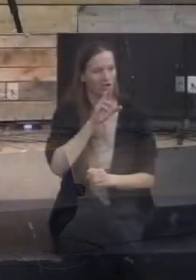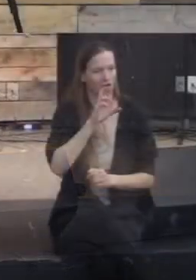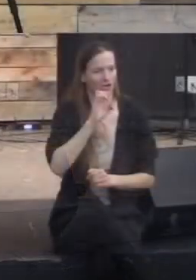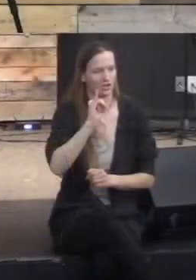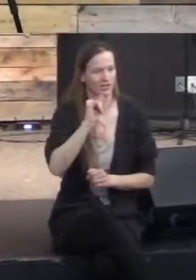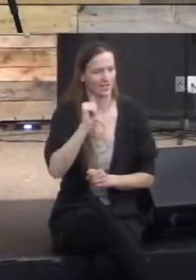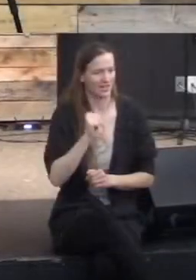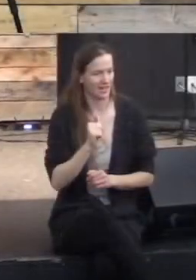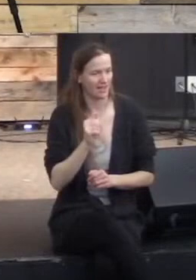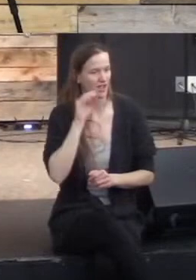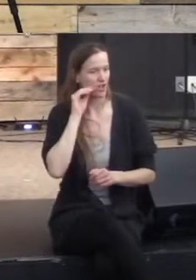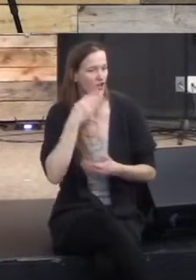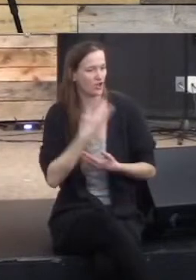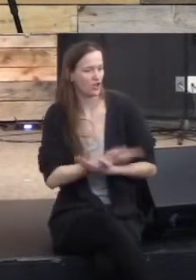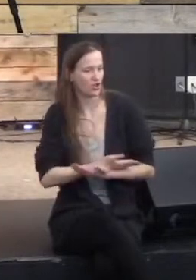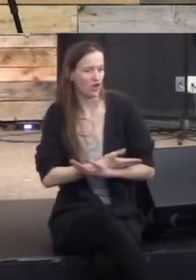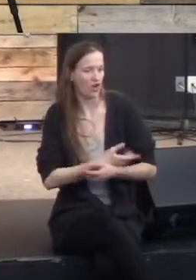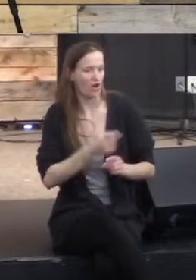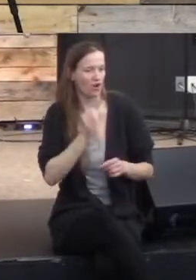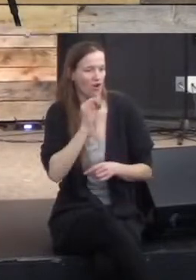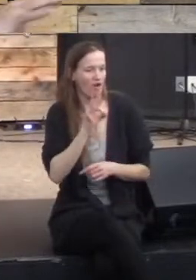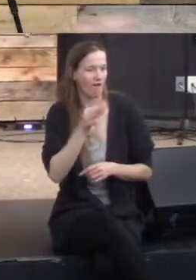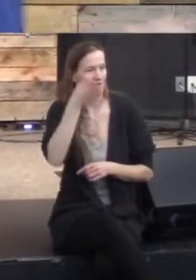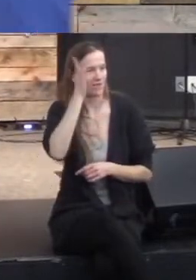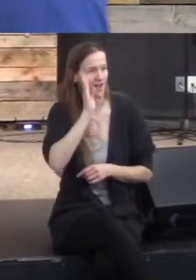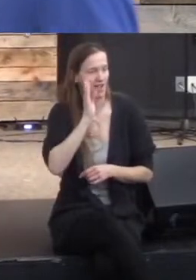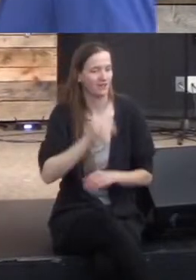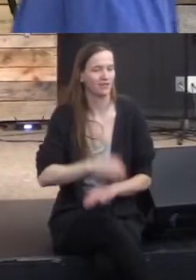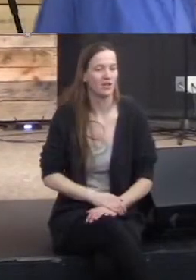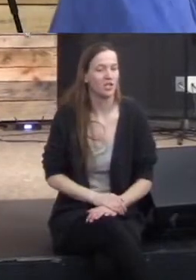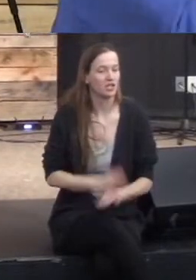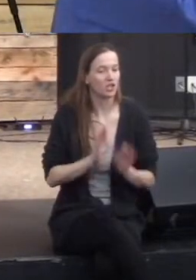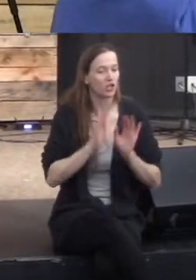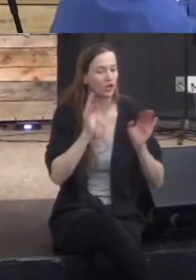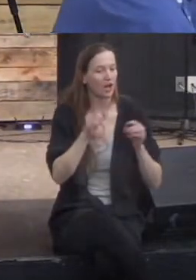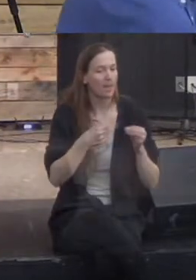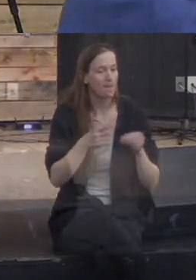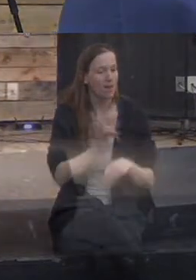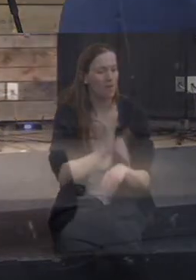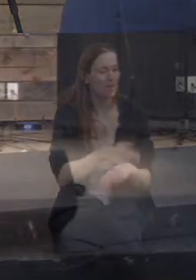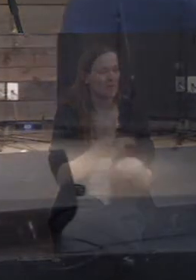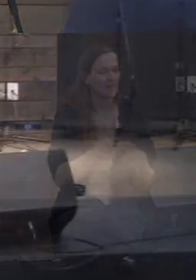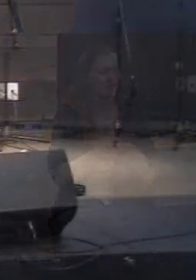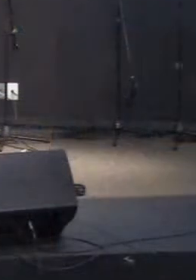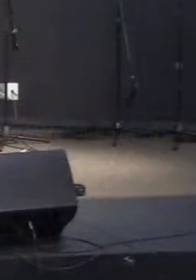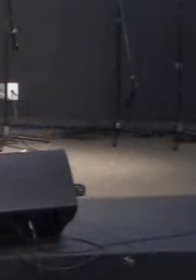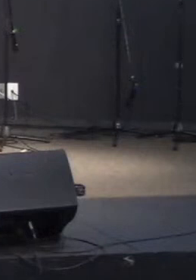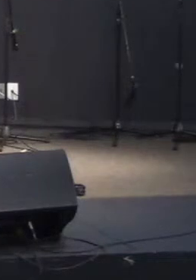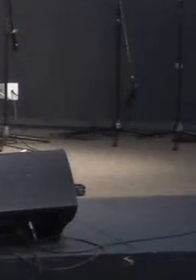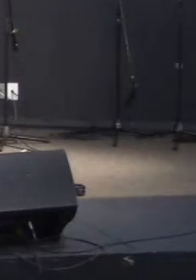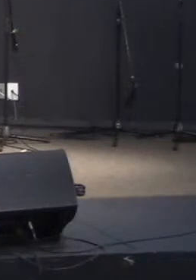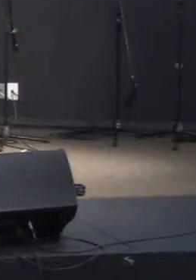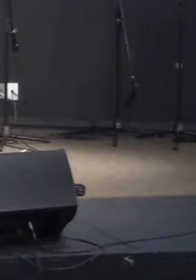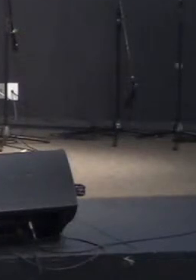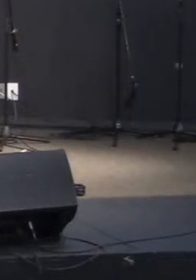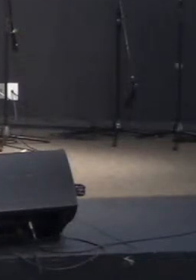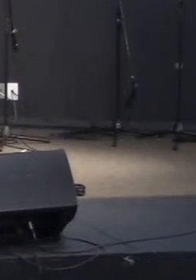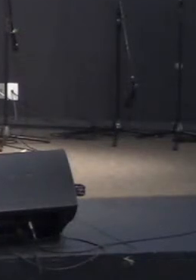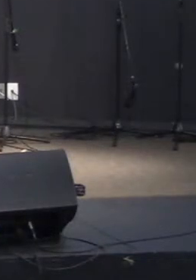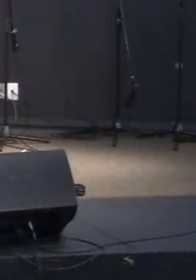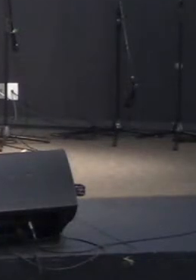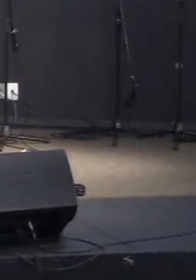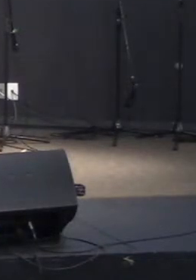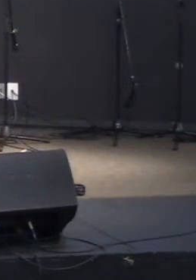daughter of God. You know what's great about that title is that it also has two implications to it.